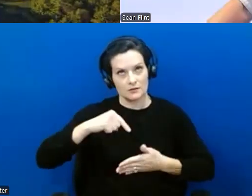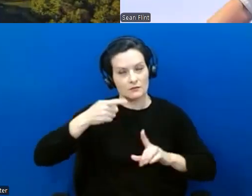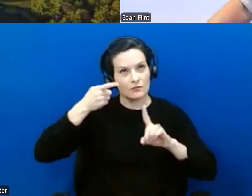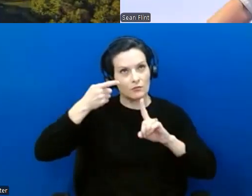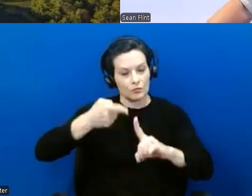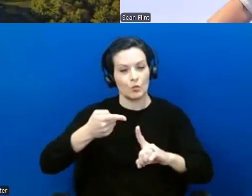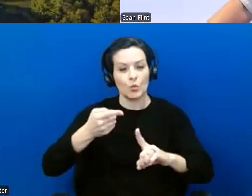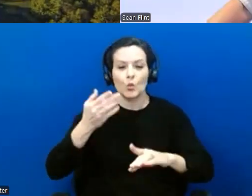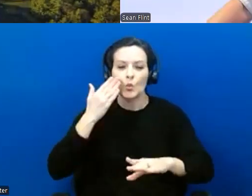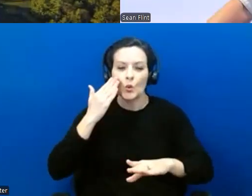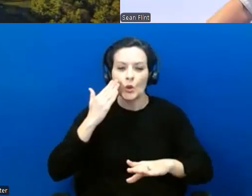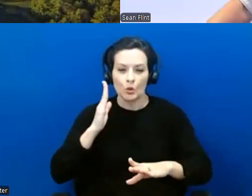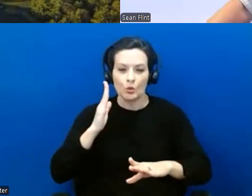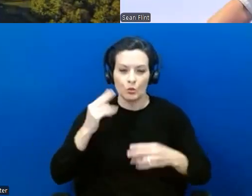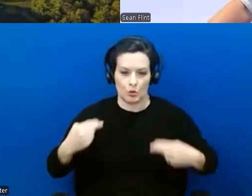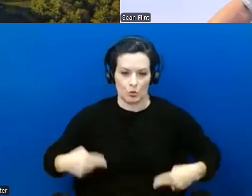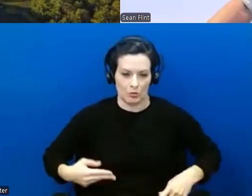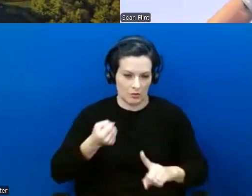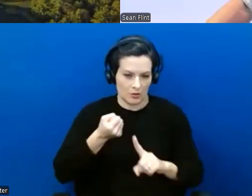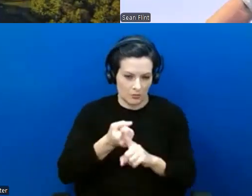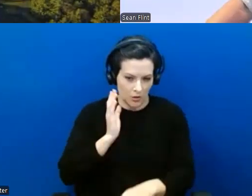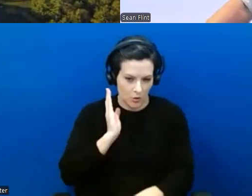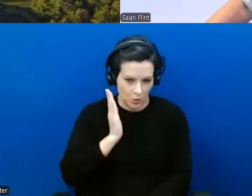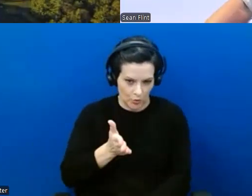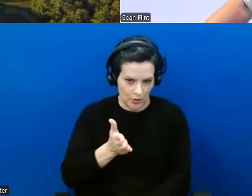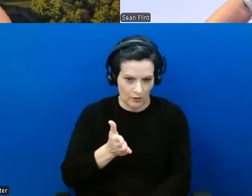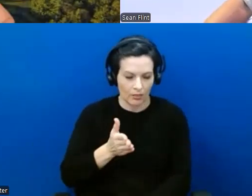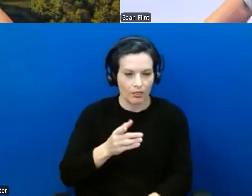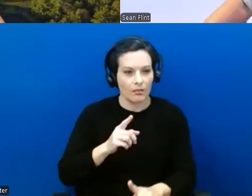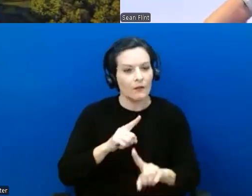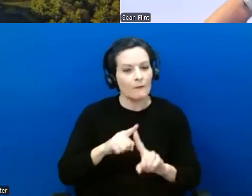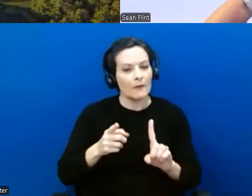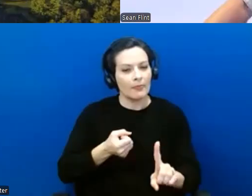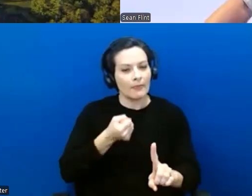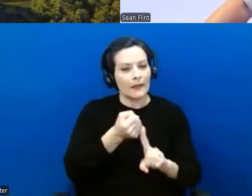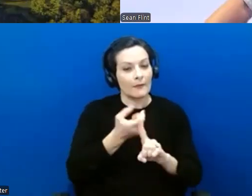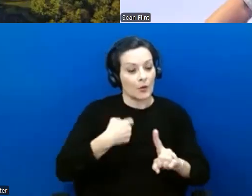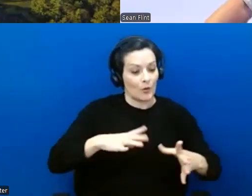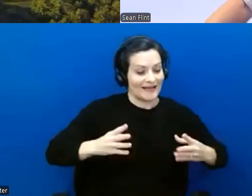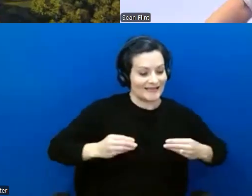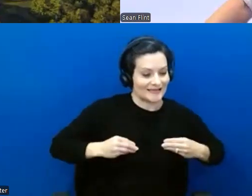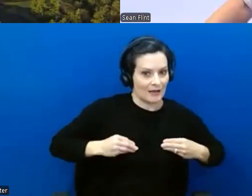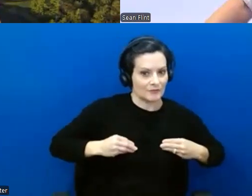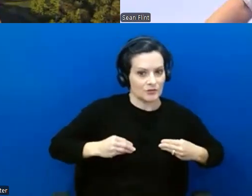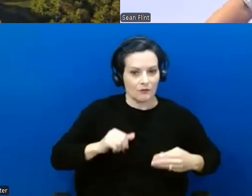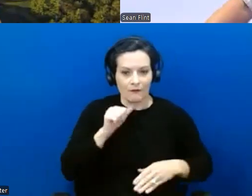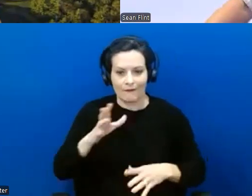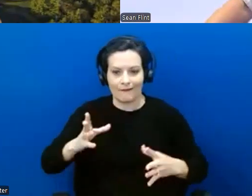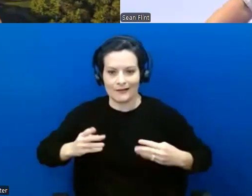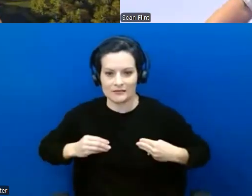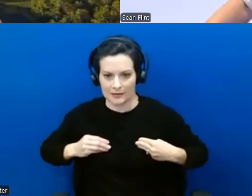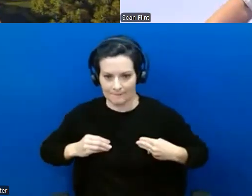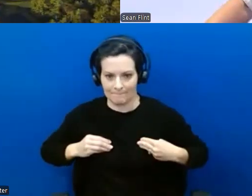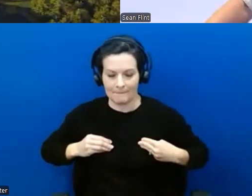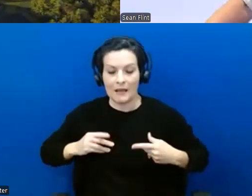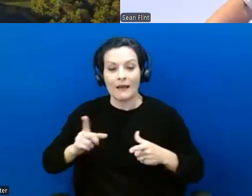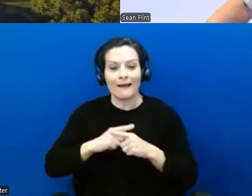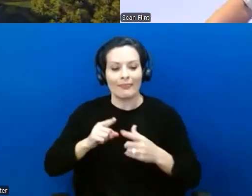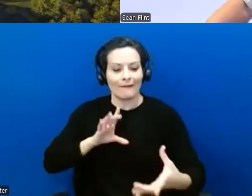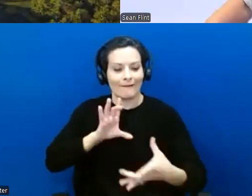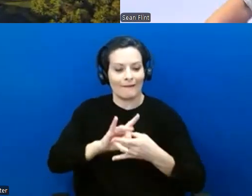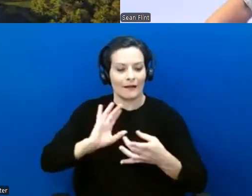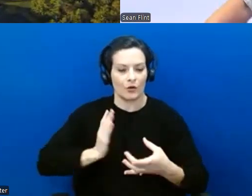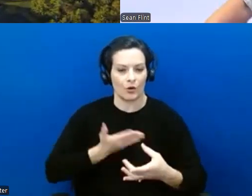there's an impact of humans, and what is the line of impact we're not okay with, and linking that back to management goals, objectives,